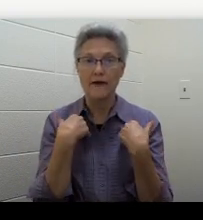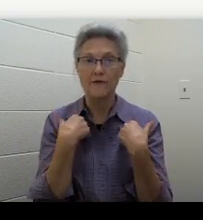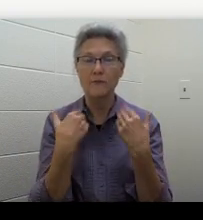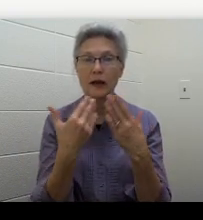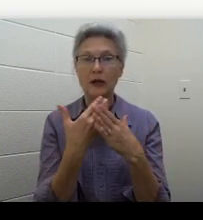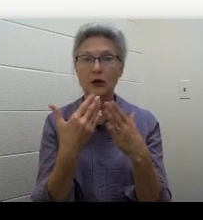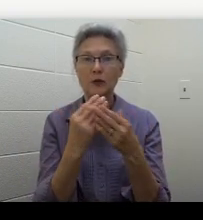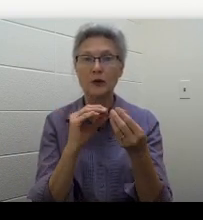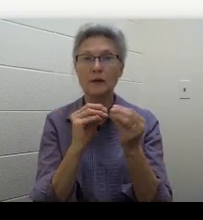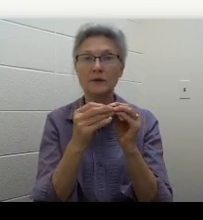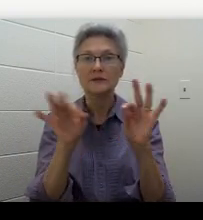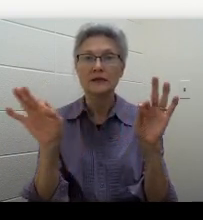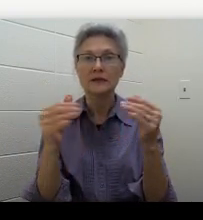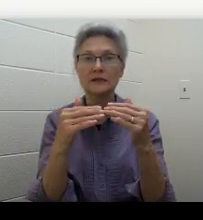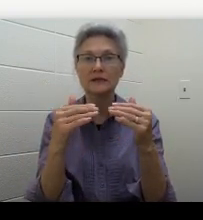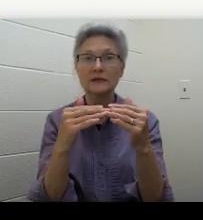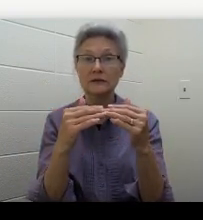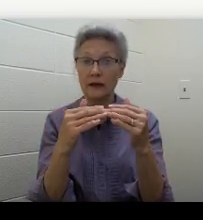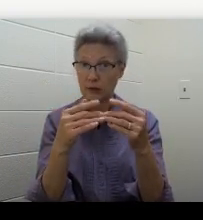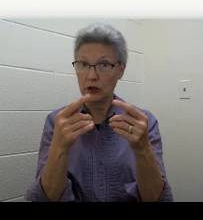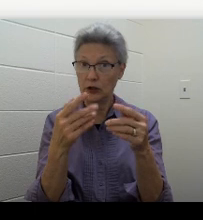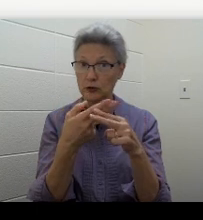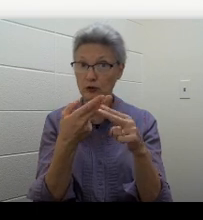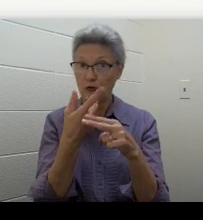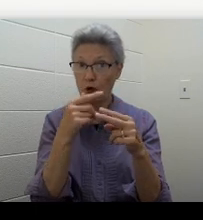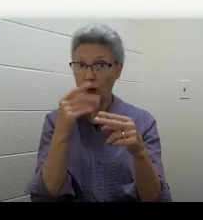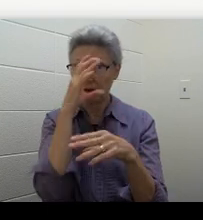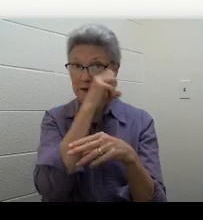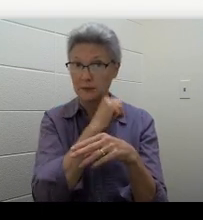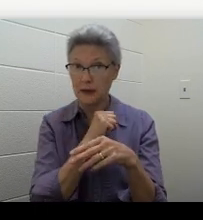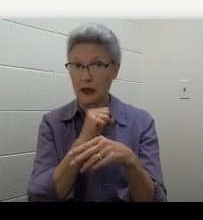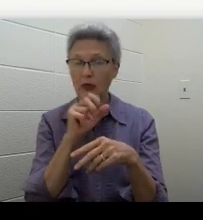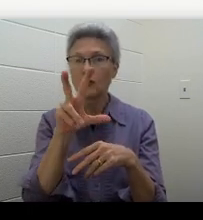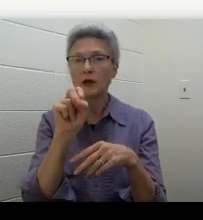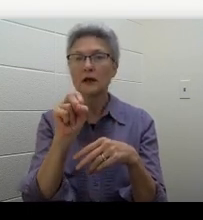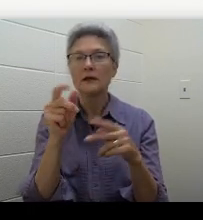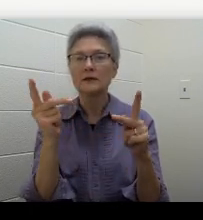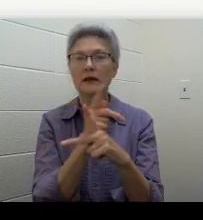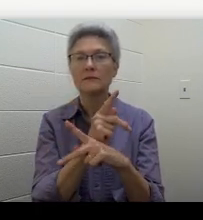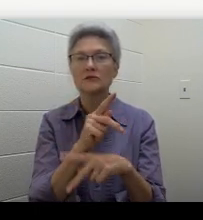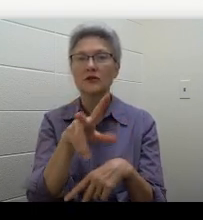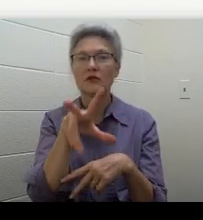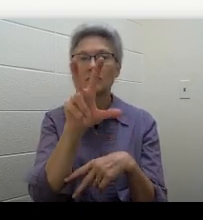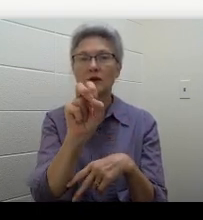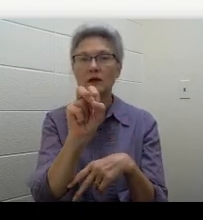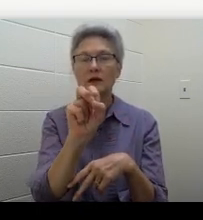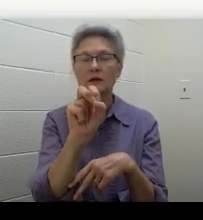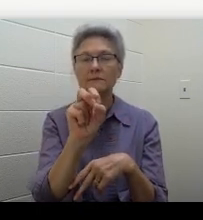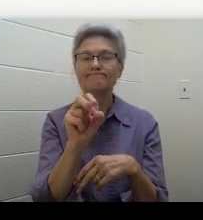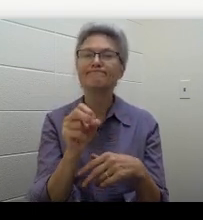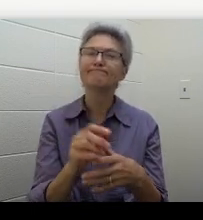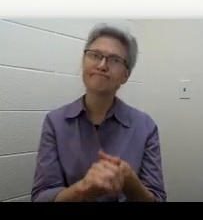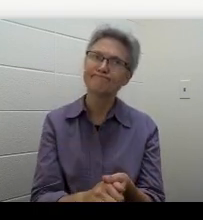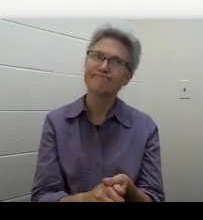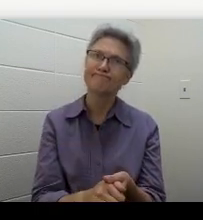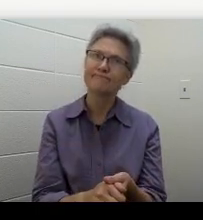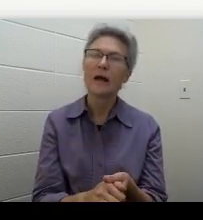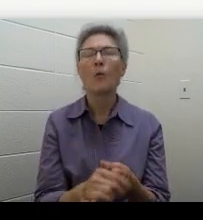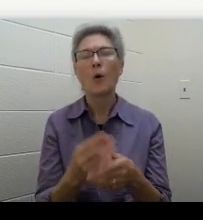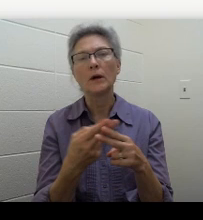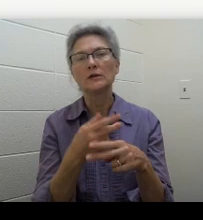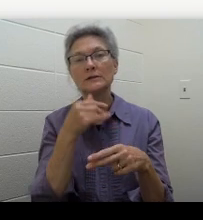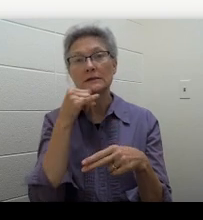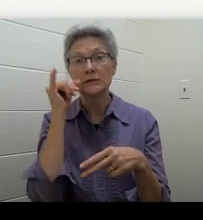new equation that I'm going to make an estimate with. 30 times 30. Well, what we